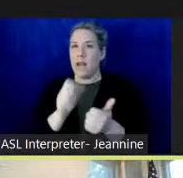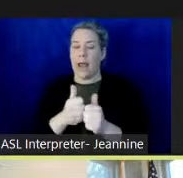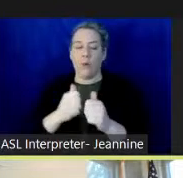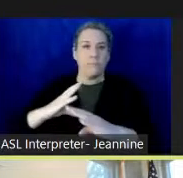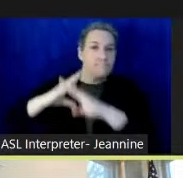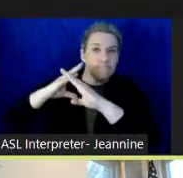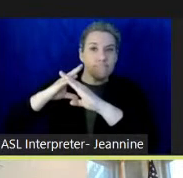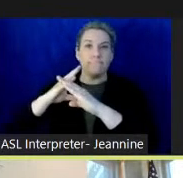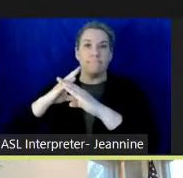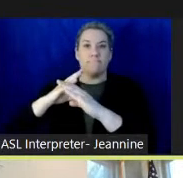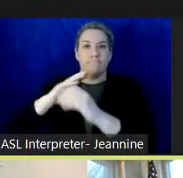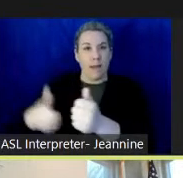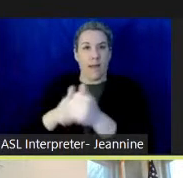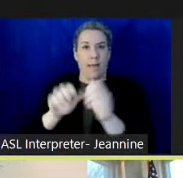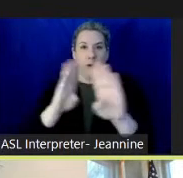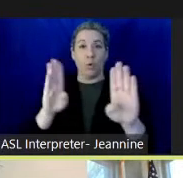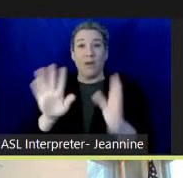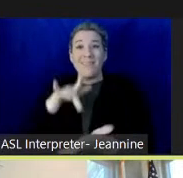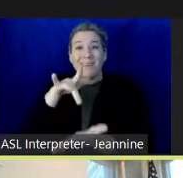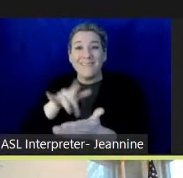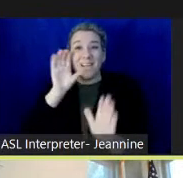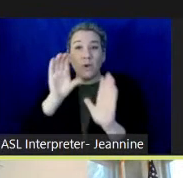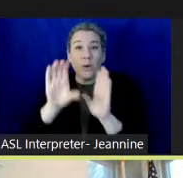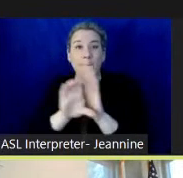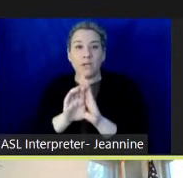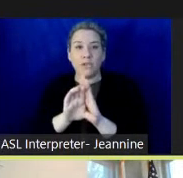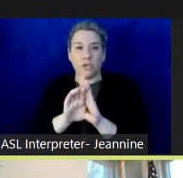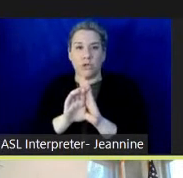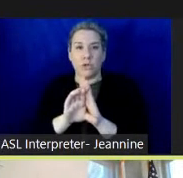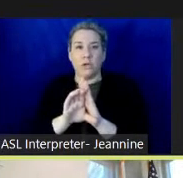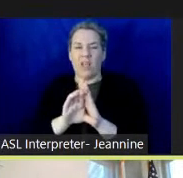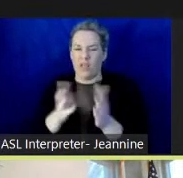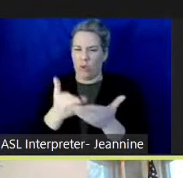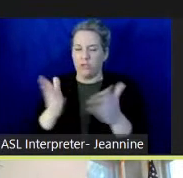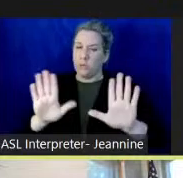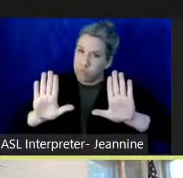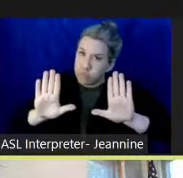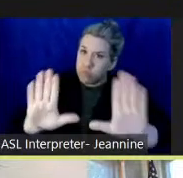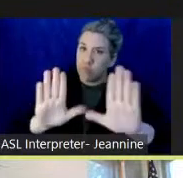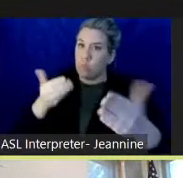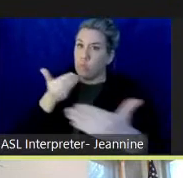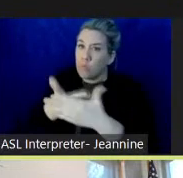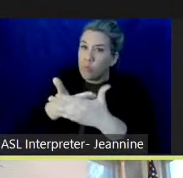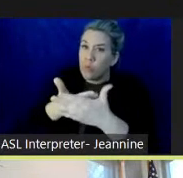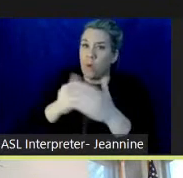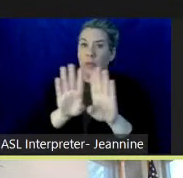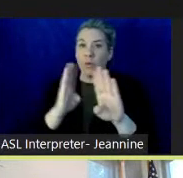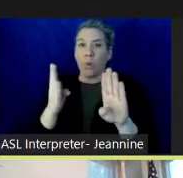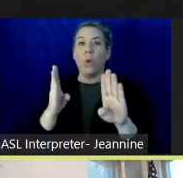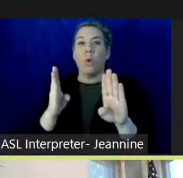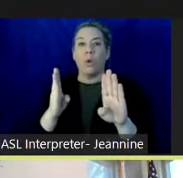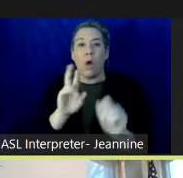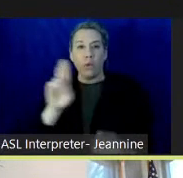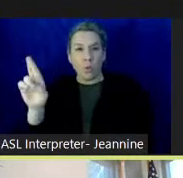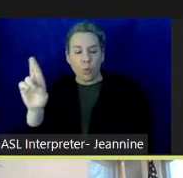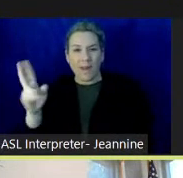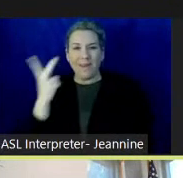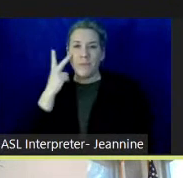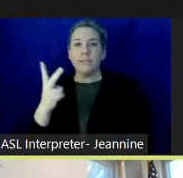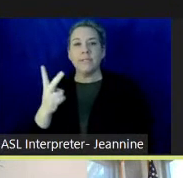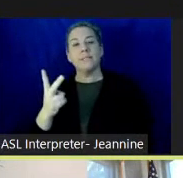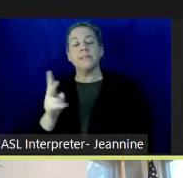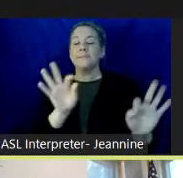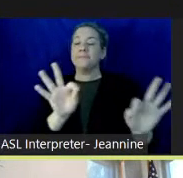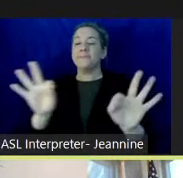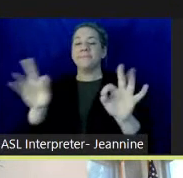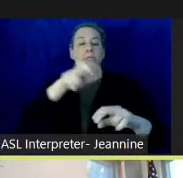in. That center picture, we want to push those objects up against the doorway. On the right-hand side are neatly stacked chairs